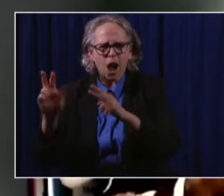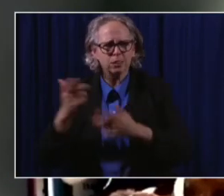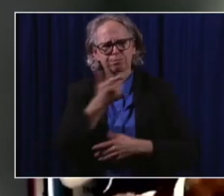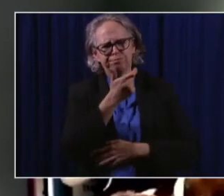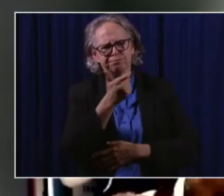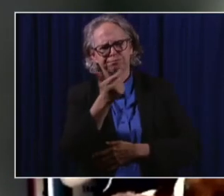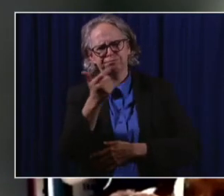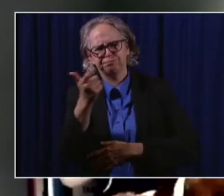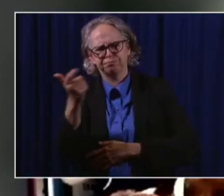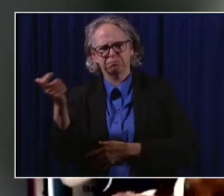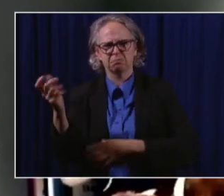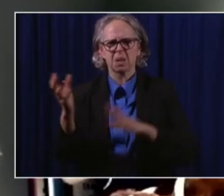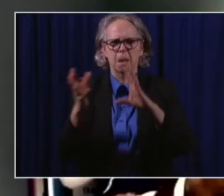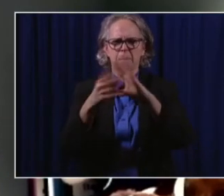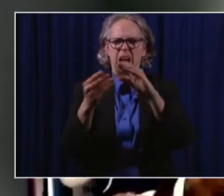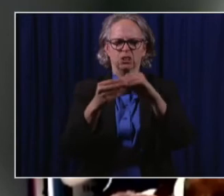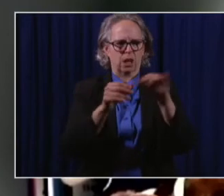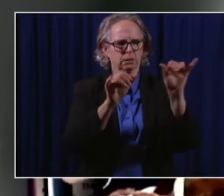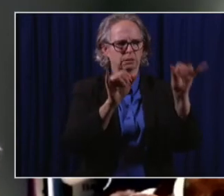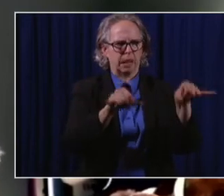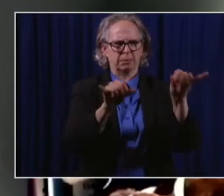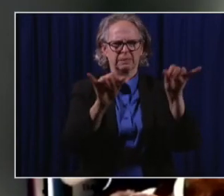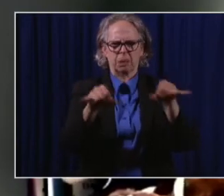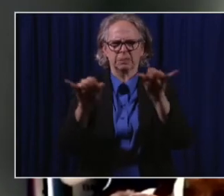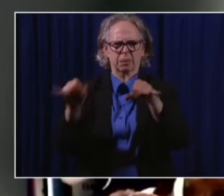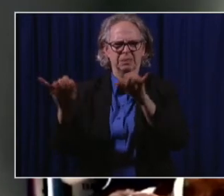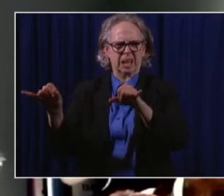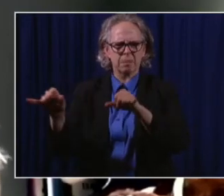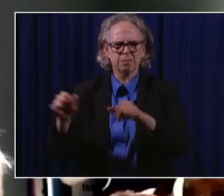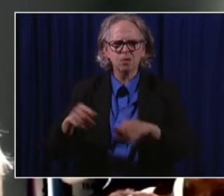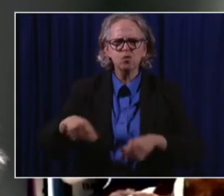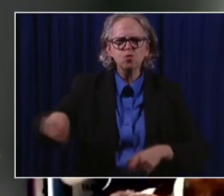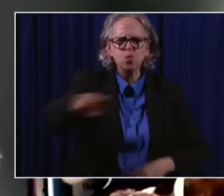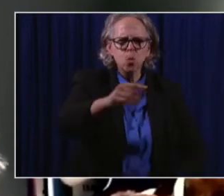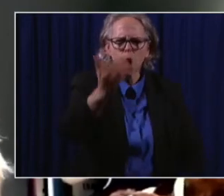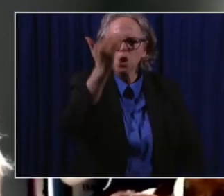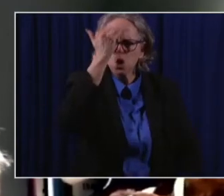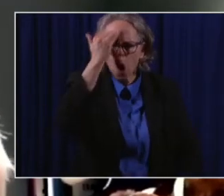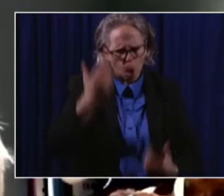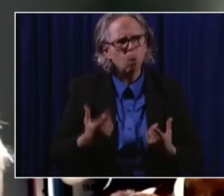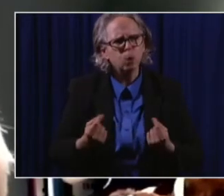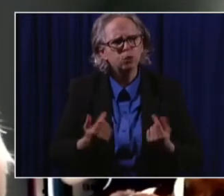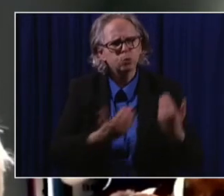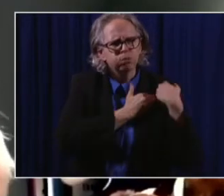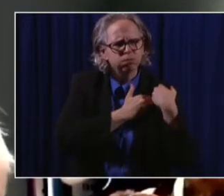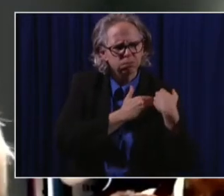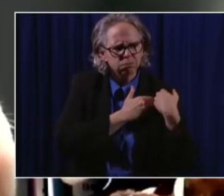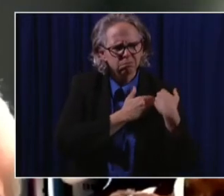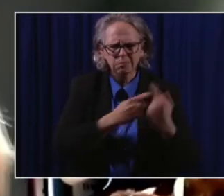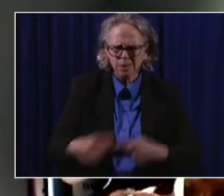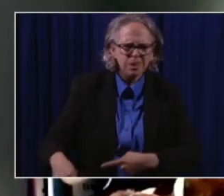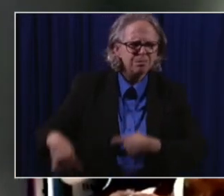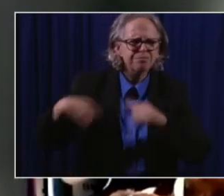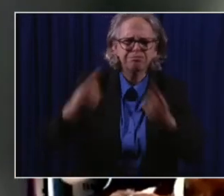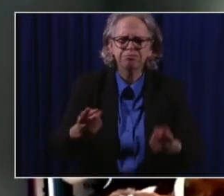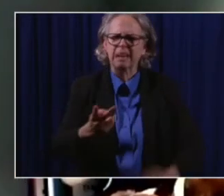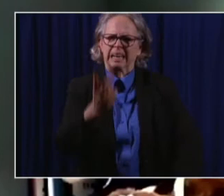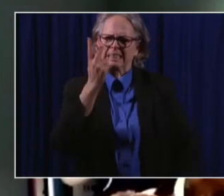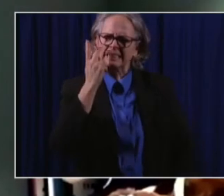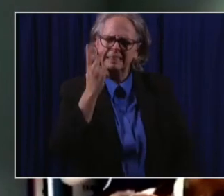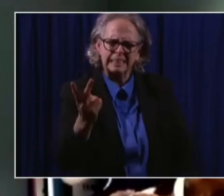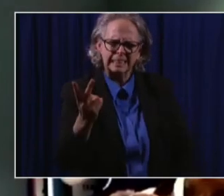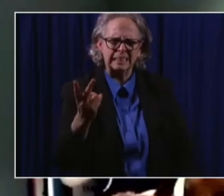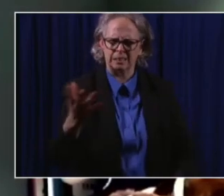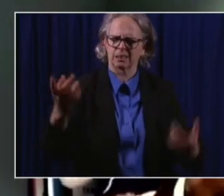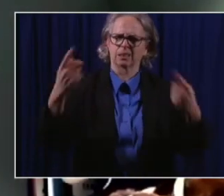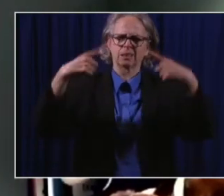first message is Ohio knows how to do this. It's been amazing when we have watched this since March and been scared since March and saw it.